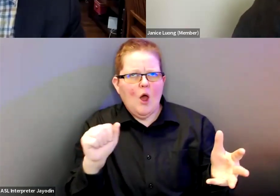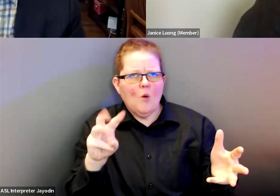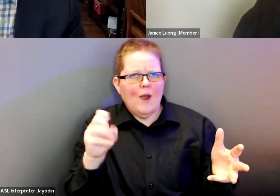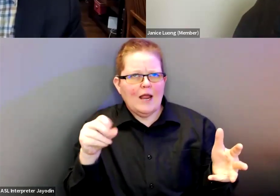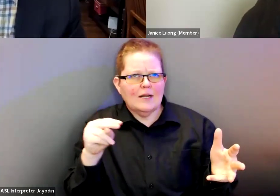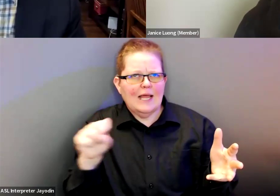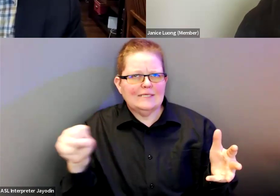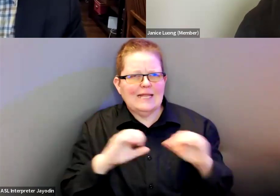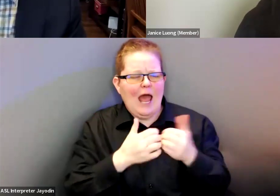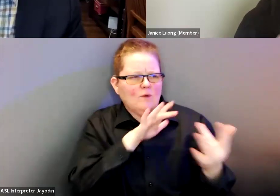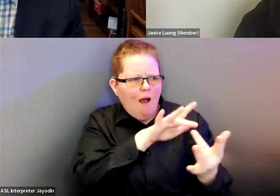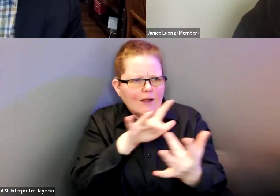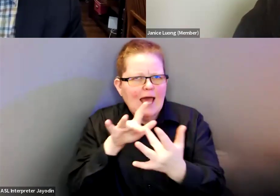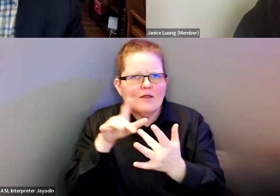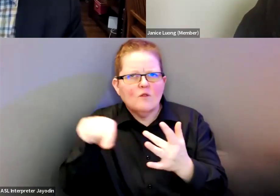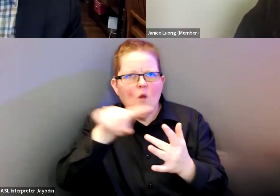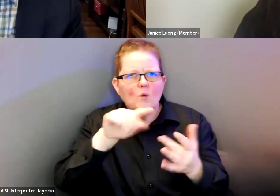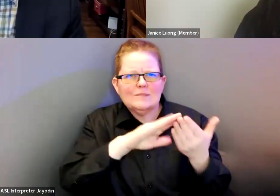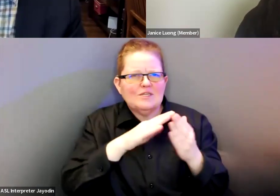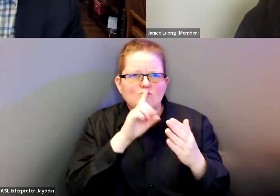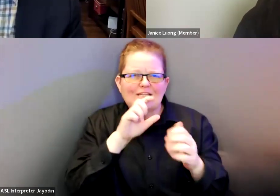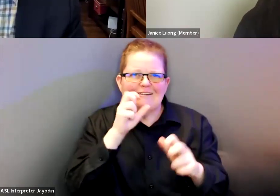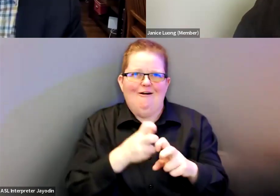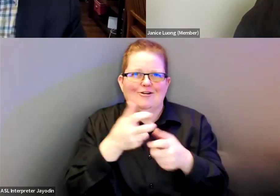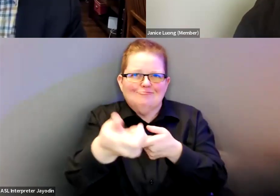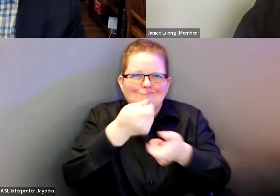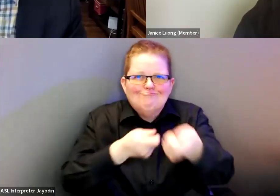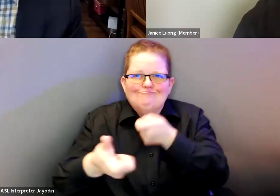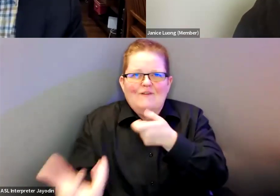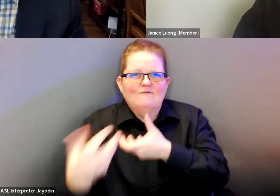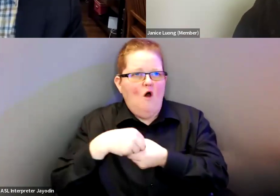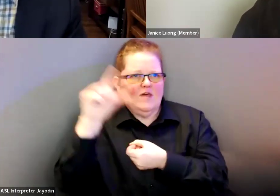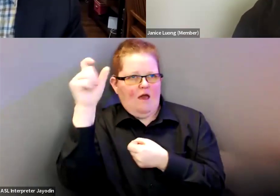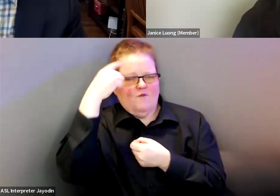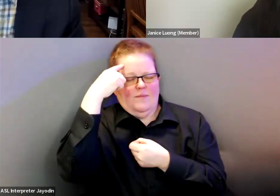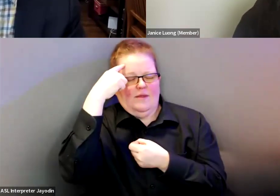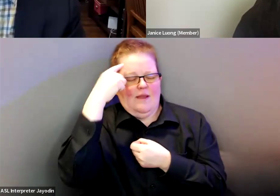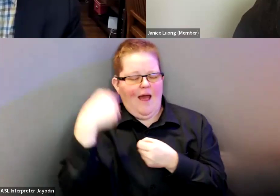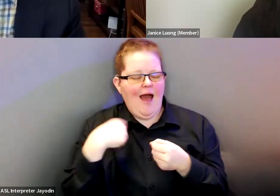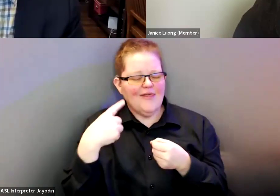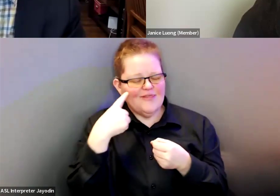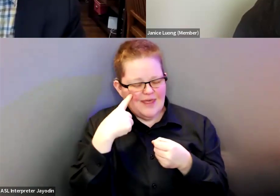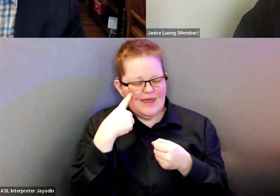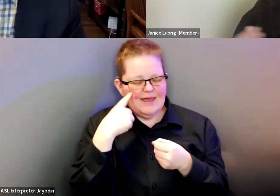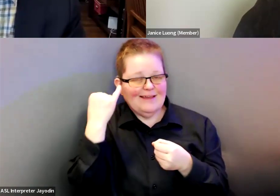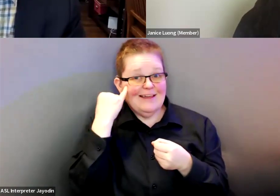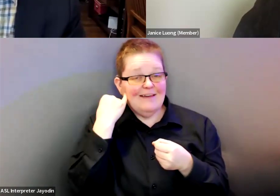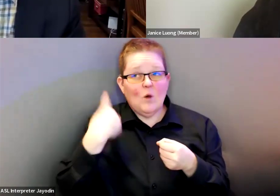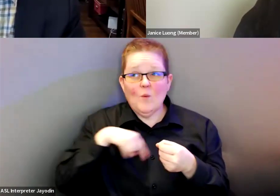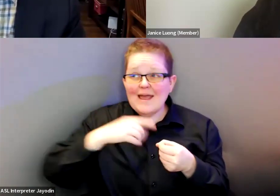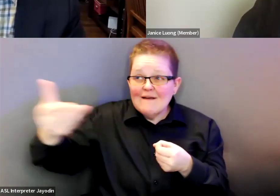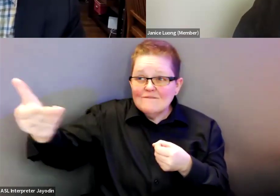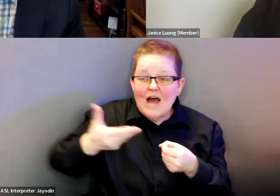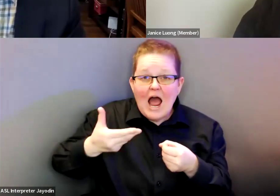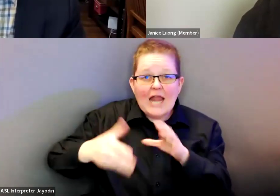reach communities to participate in government. I think if we can invite external like stakeholders to